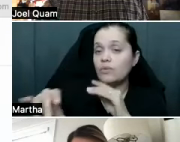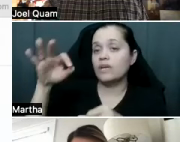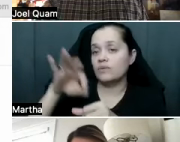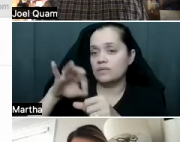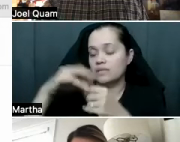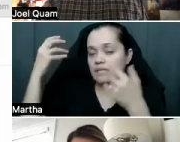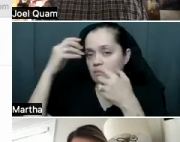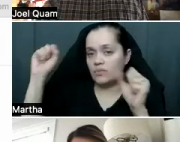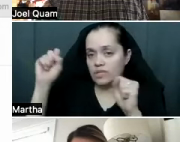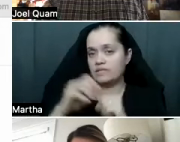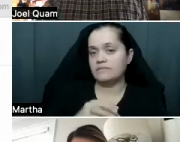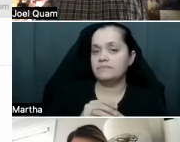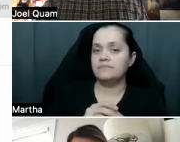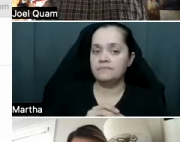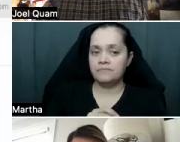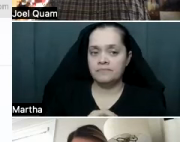president.